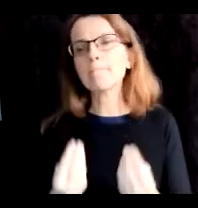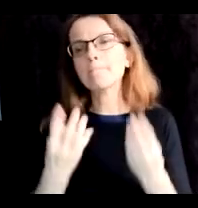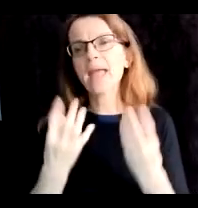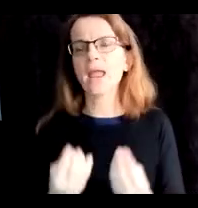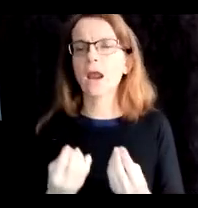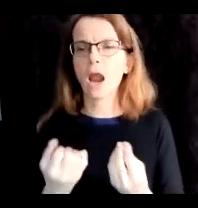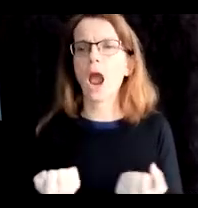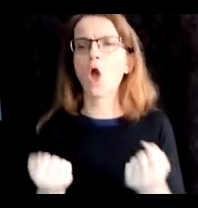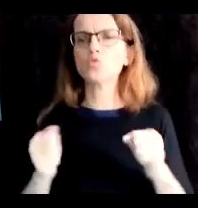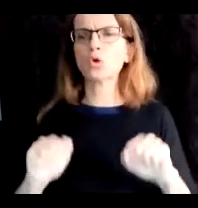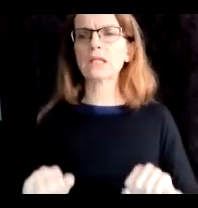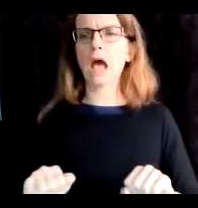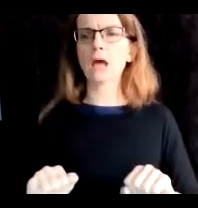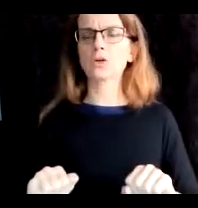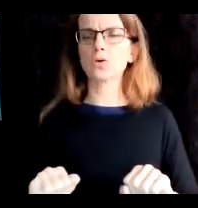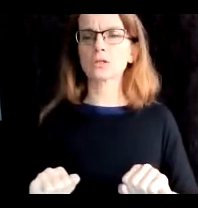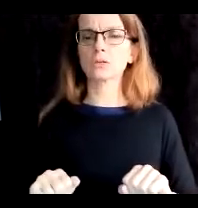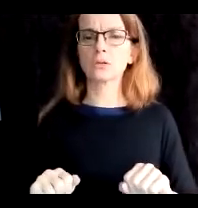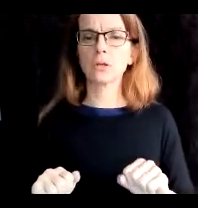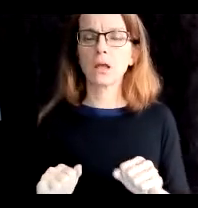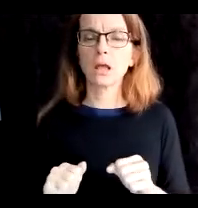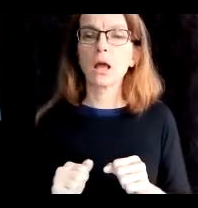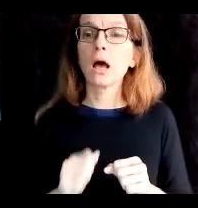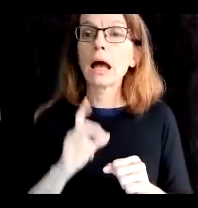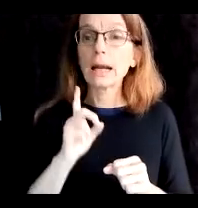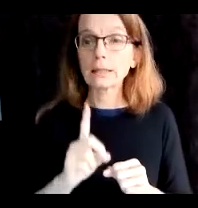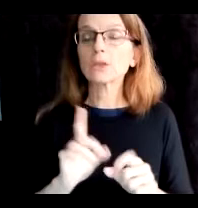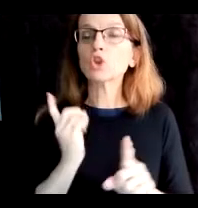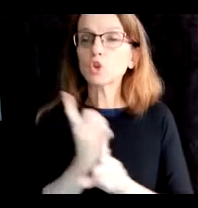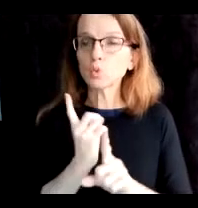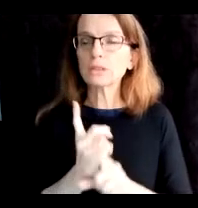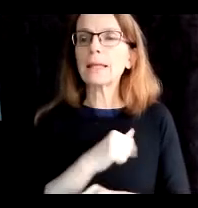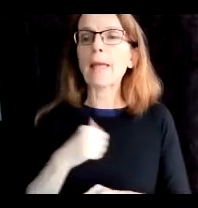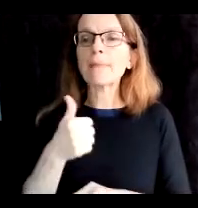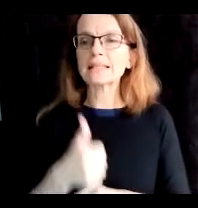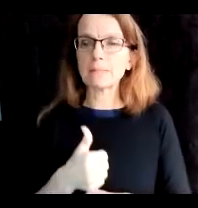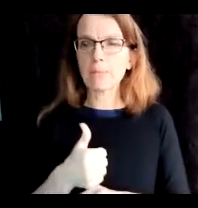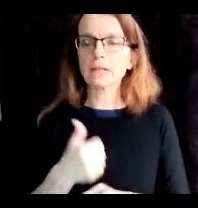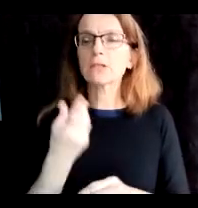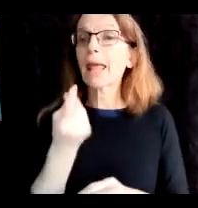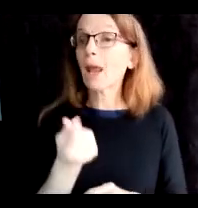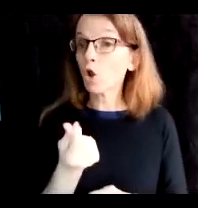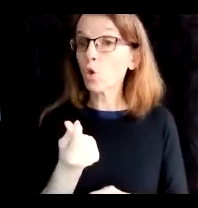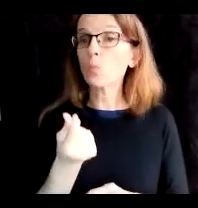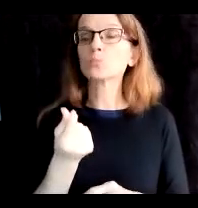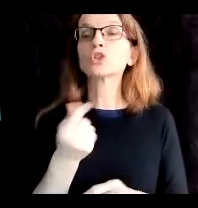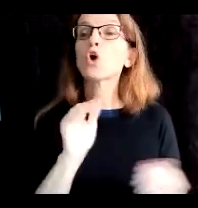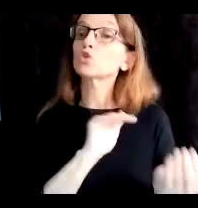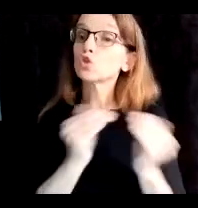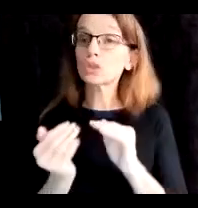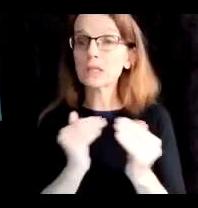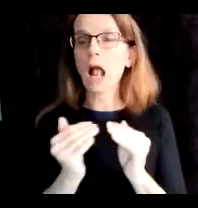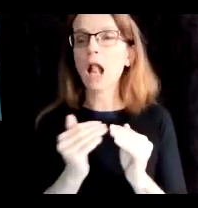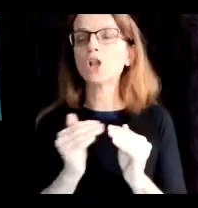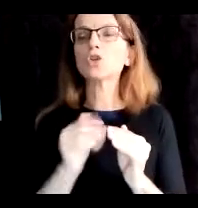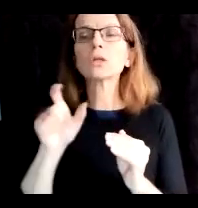tries to emancipate economically and socially, politically deprived groups. Arab region is, again, very, very